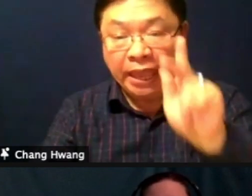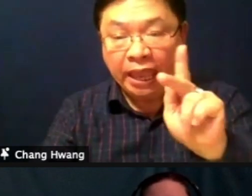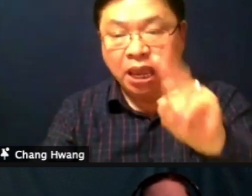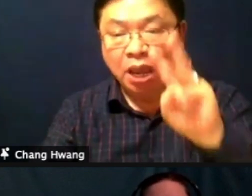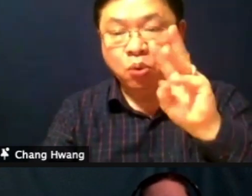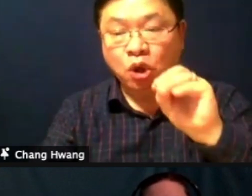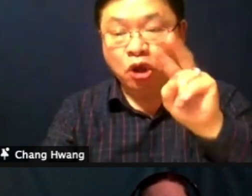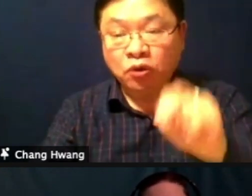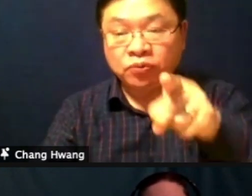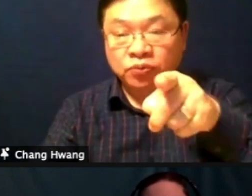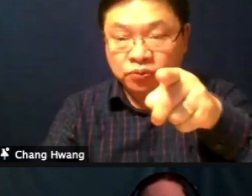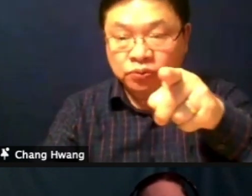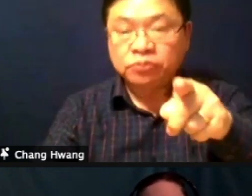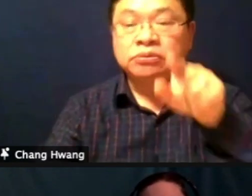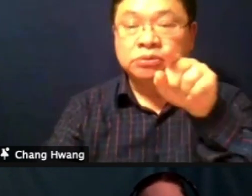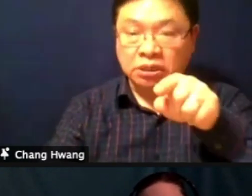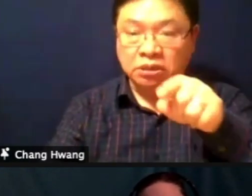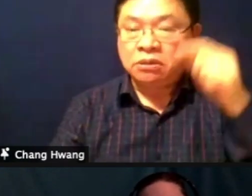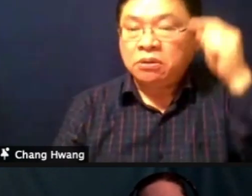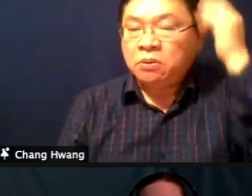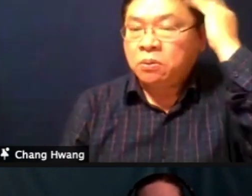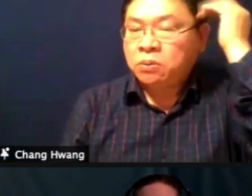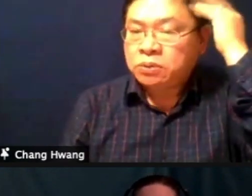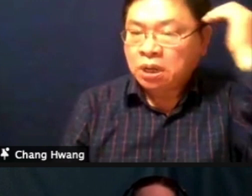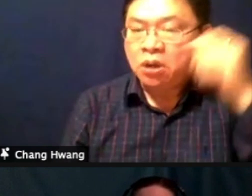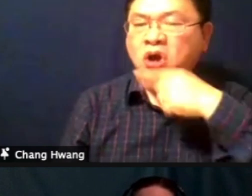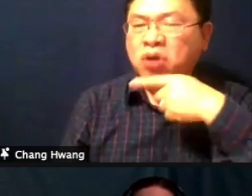stayed. We have one, the principal here, Yoon Biek Wang.